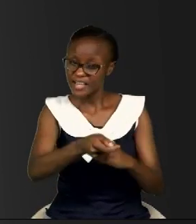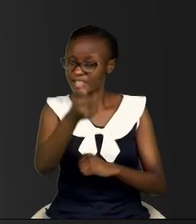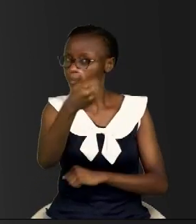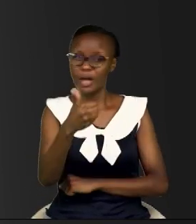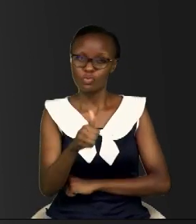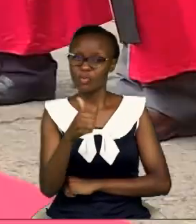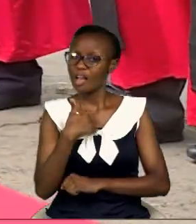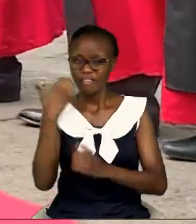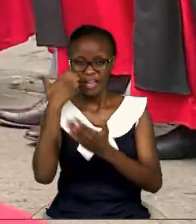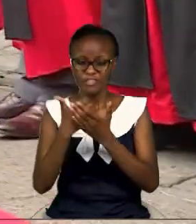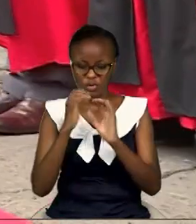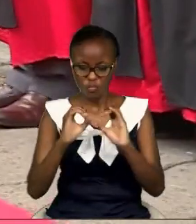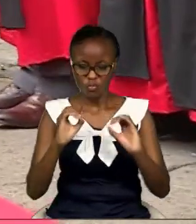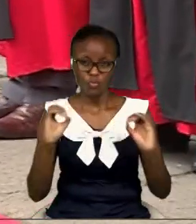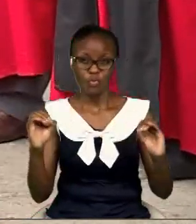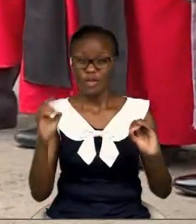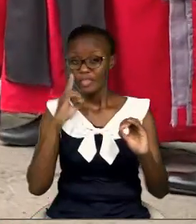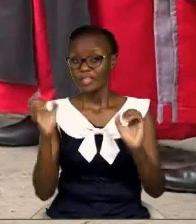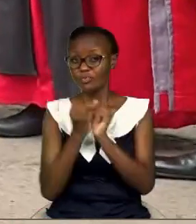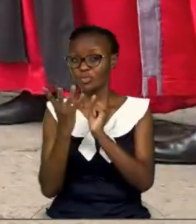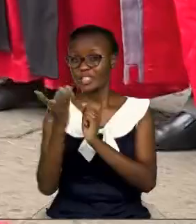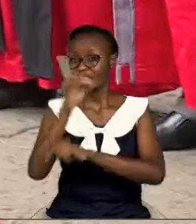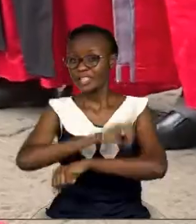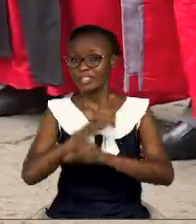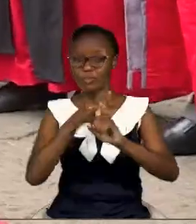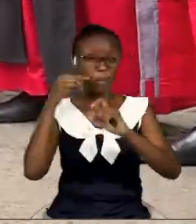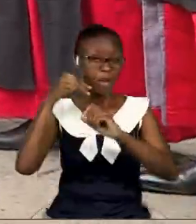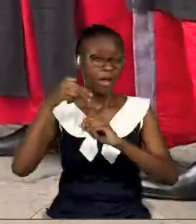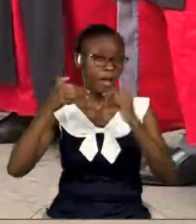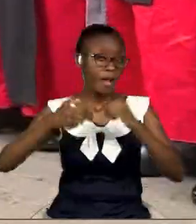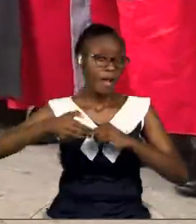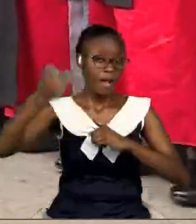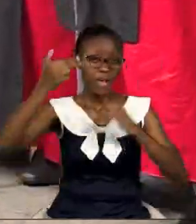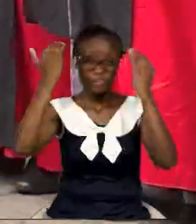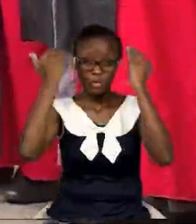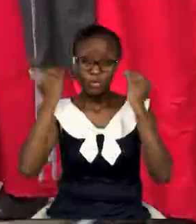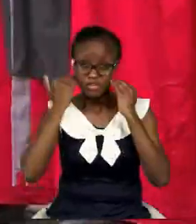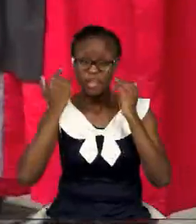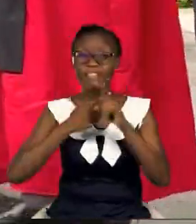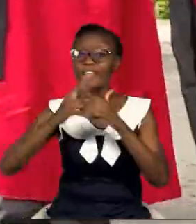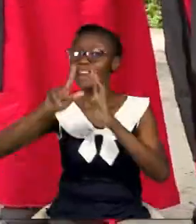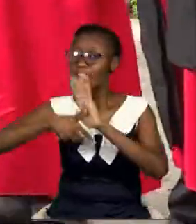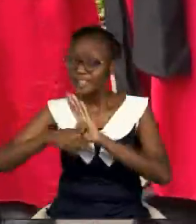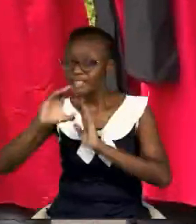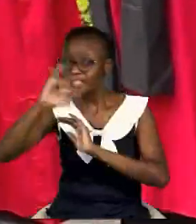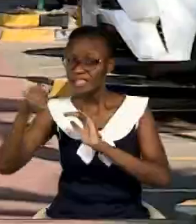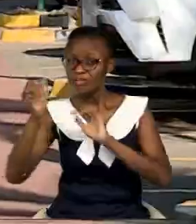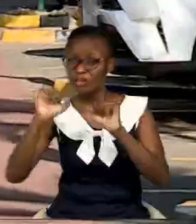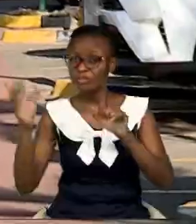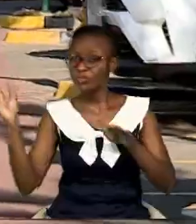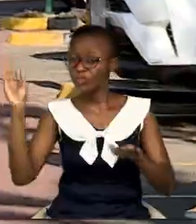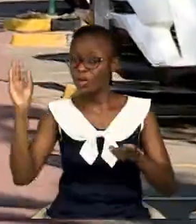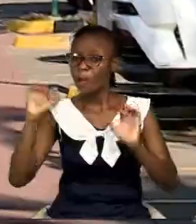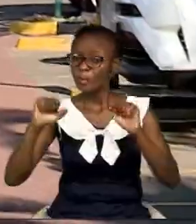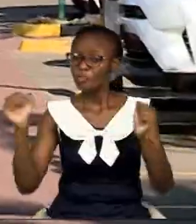the Labour Court. The 14-day period provided by the High Court, by which the 6 judges would be appointed, is set to end on the 4th of November. In